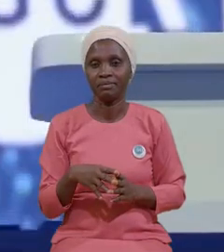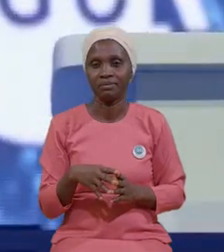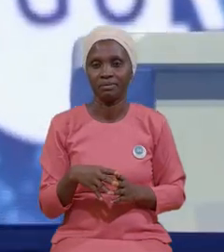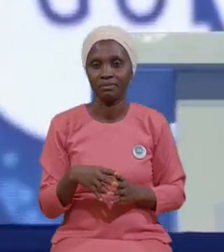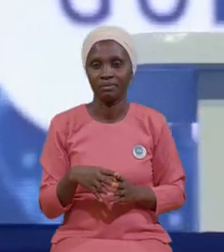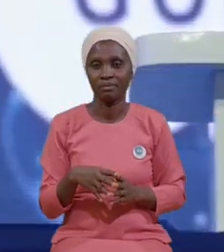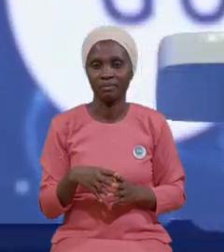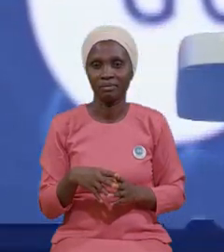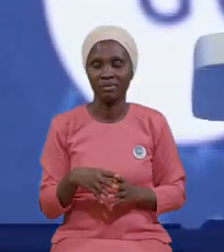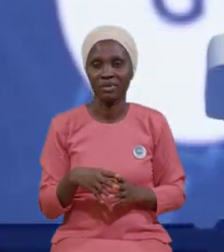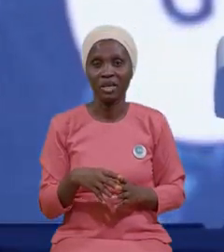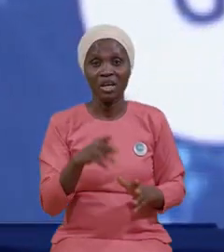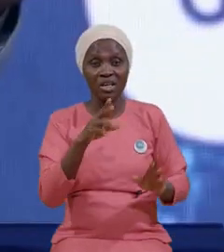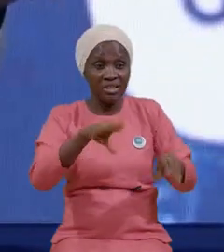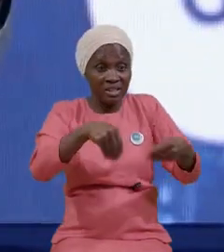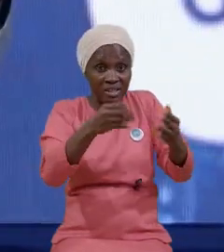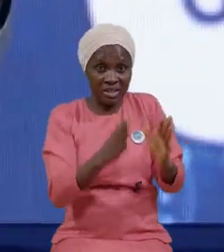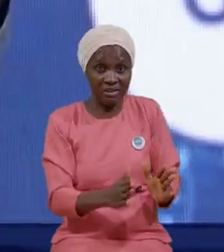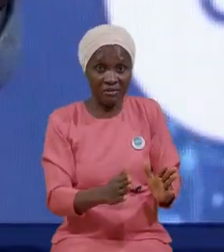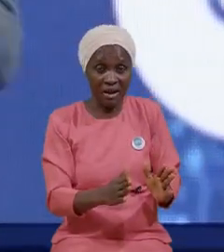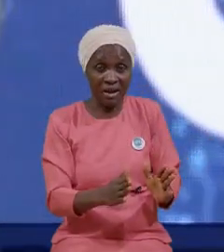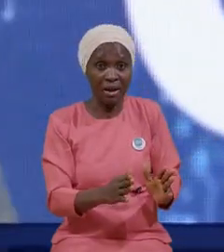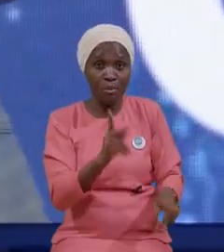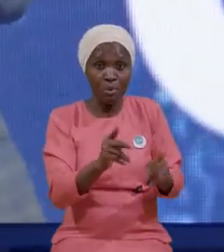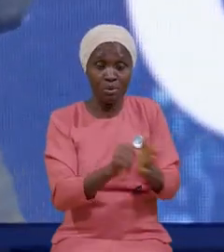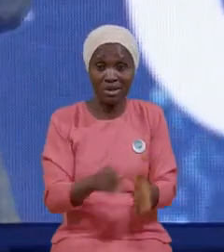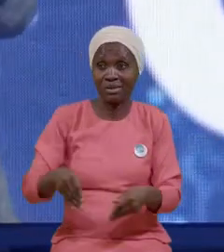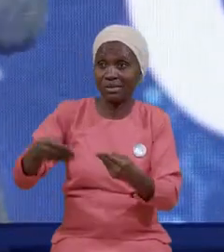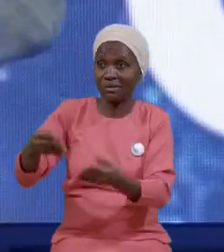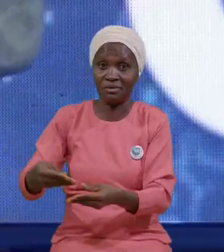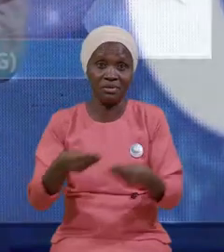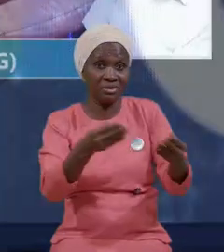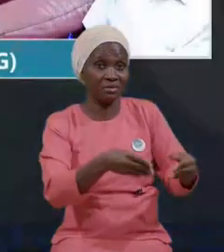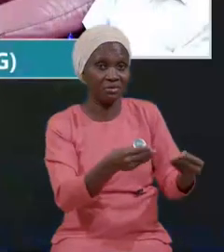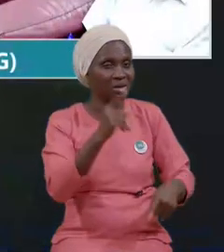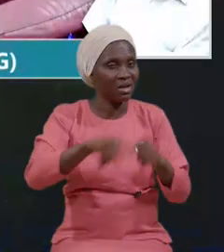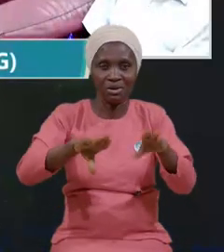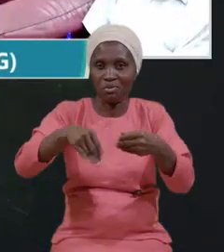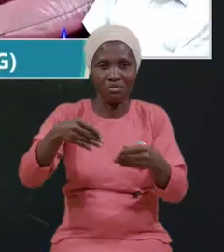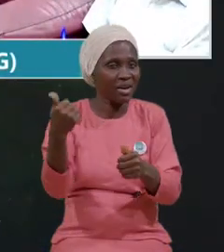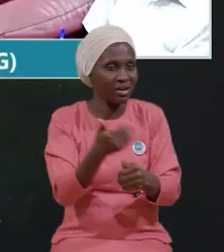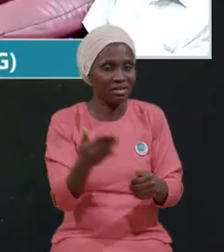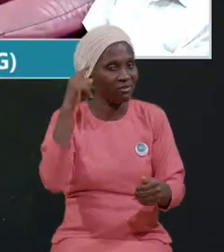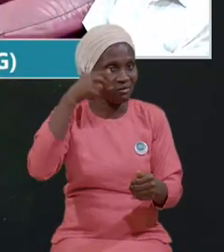Philanthropic people cannot provide anything for us if we don't have peace with them.